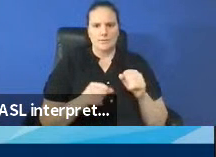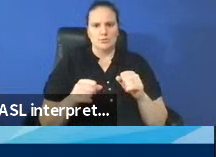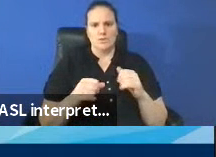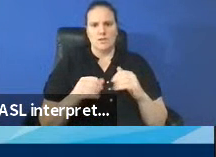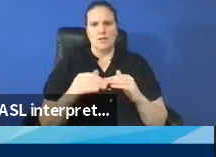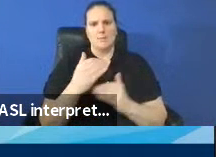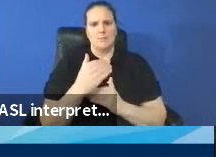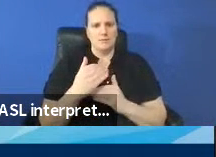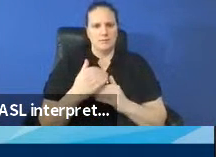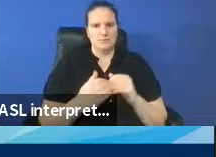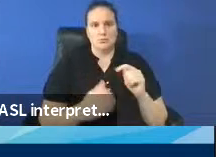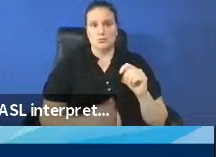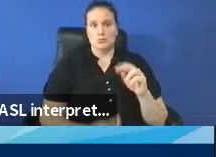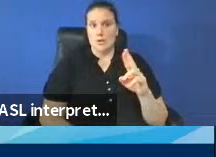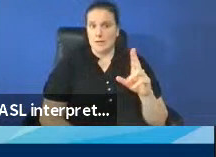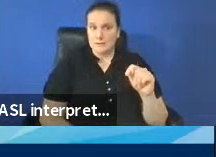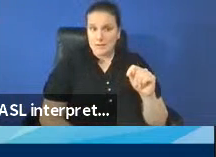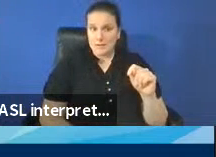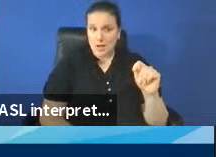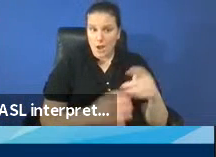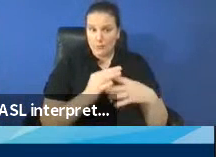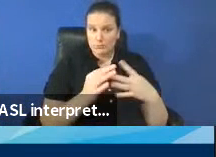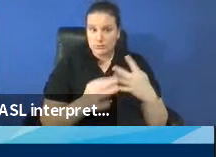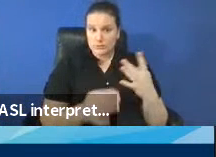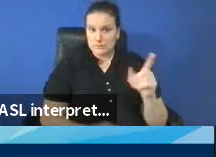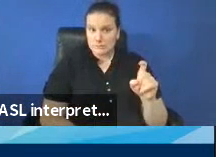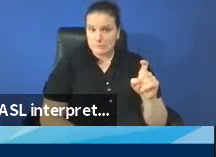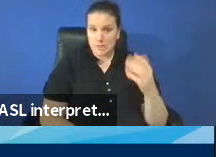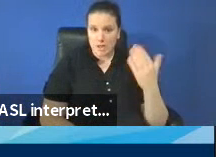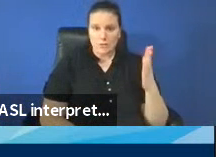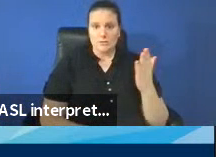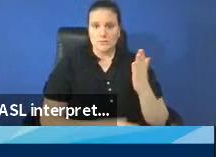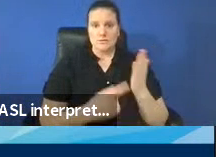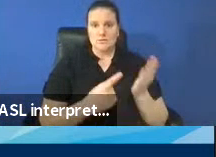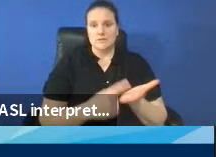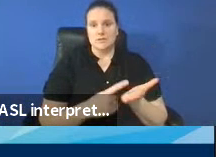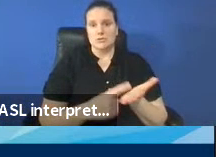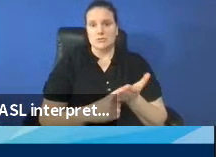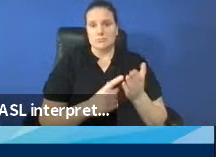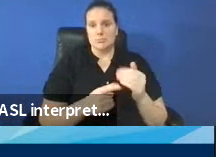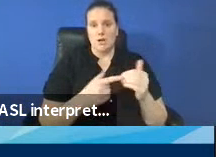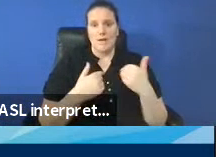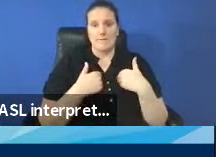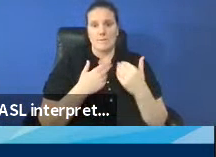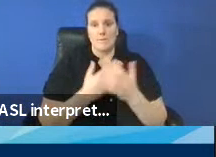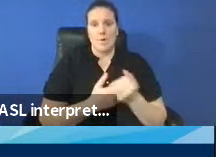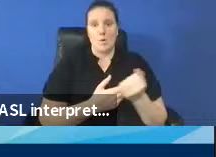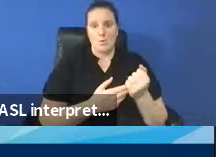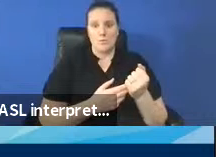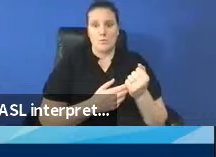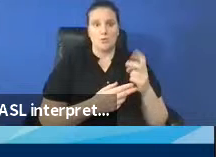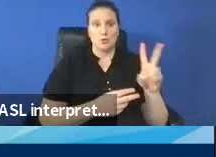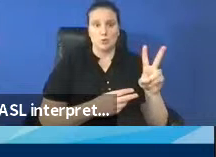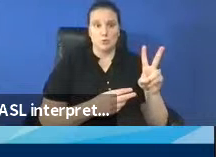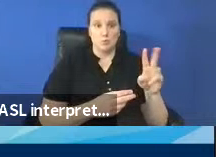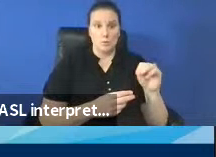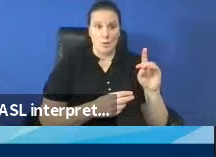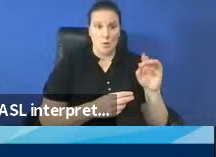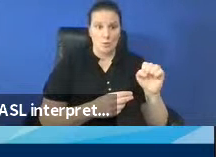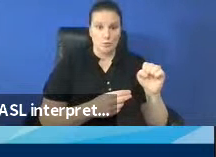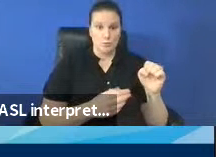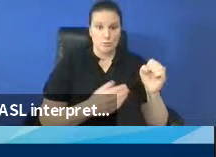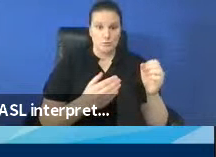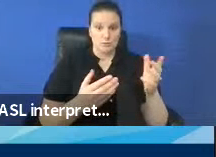limiting transit options. I don't know if there's any discussion of, having both or pitting these 2 modes against each other,